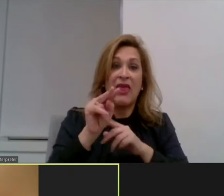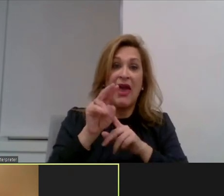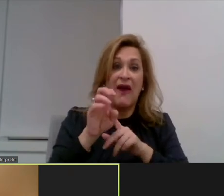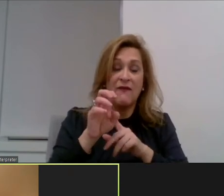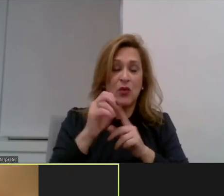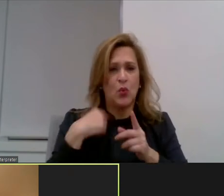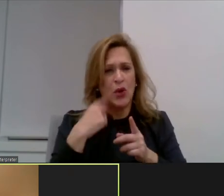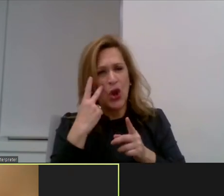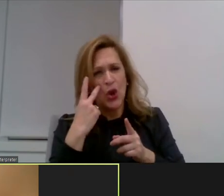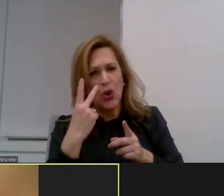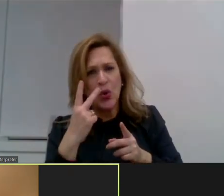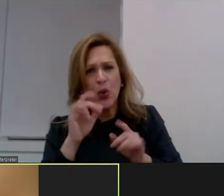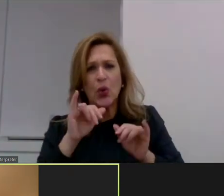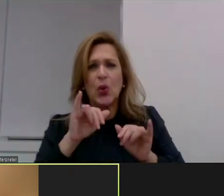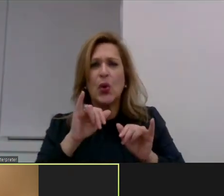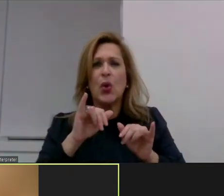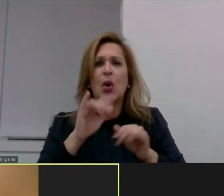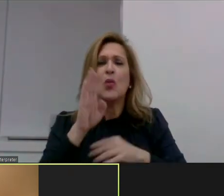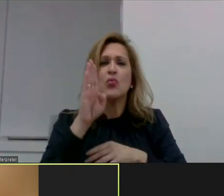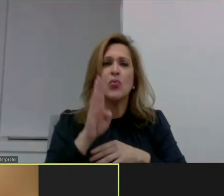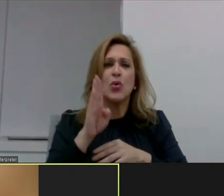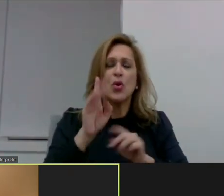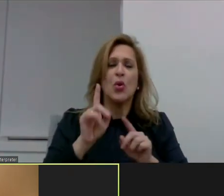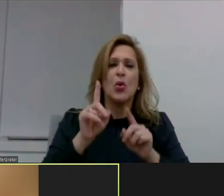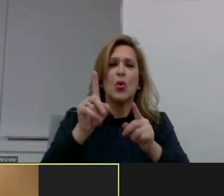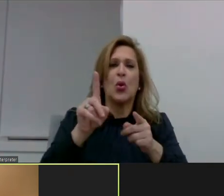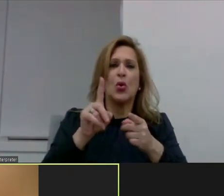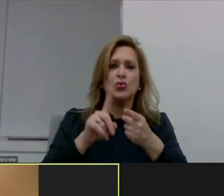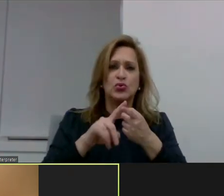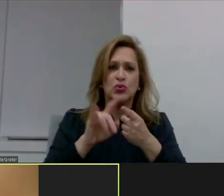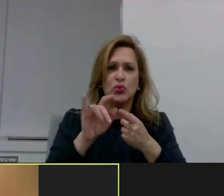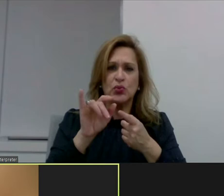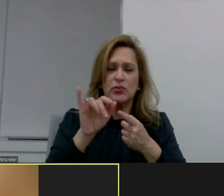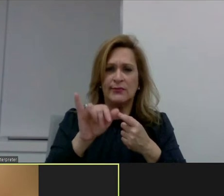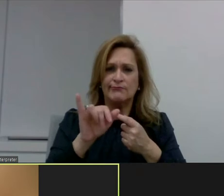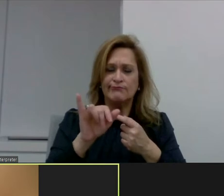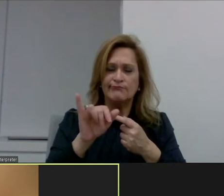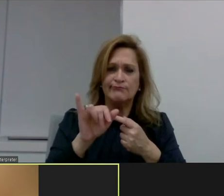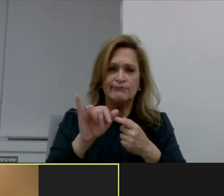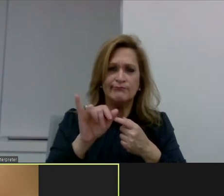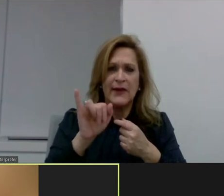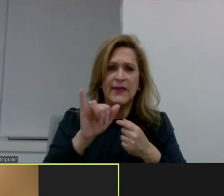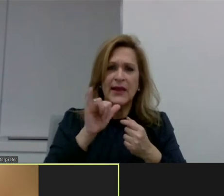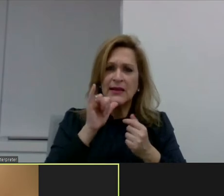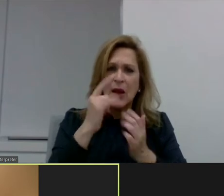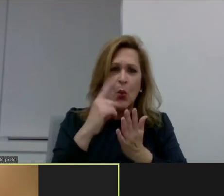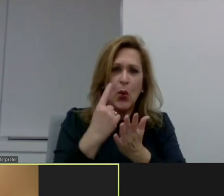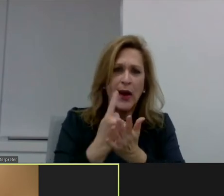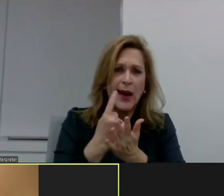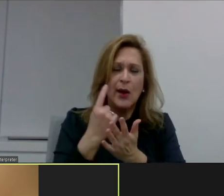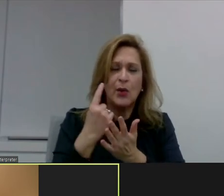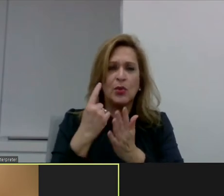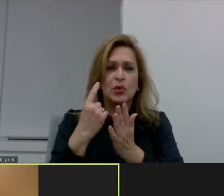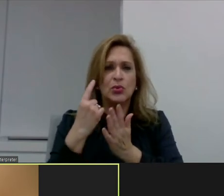on the Brooklyn bound side. And this is not a one or a